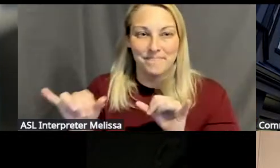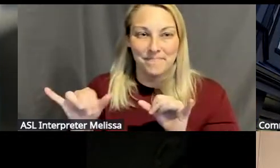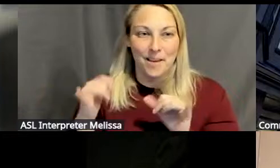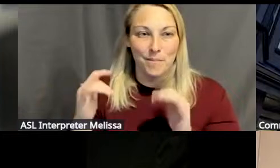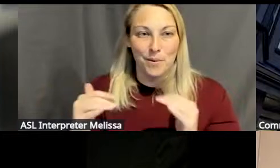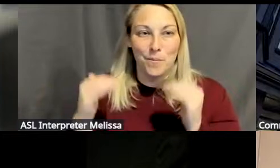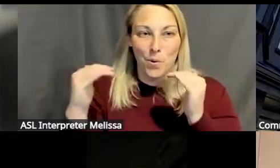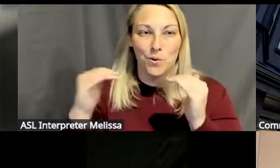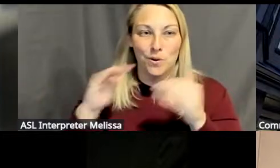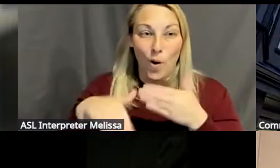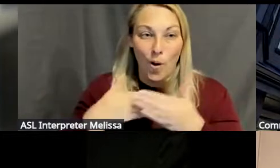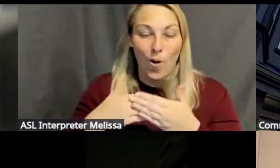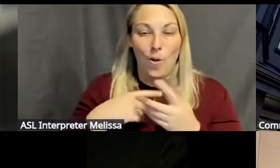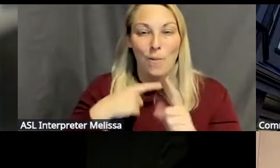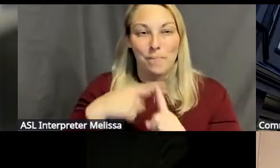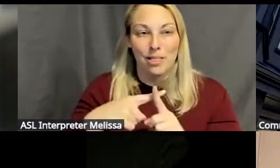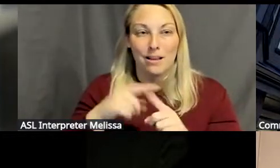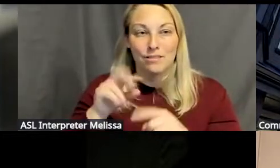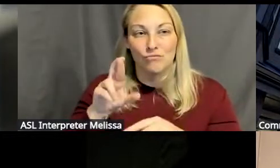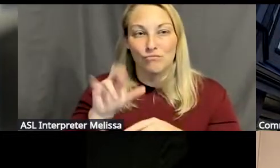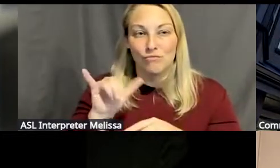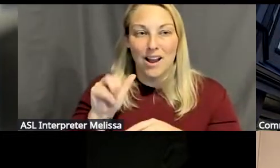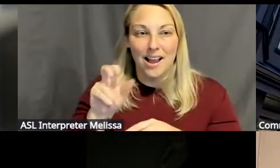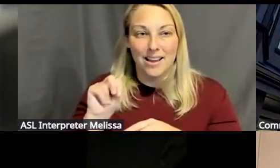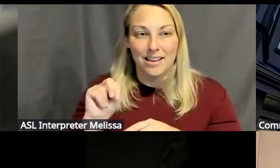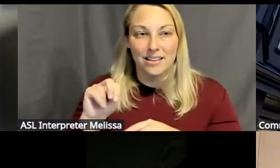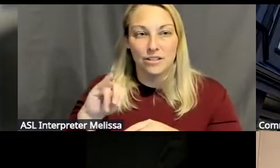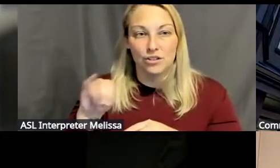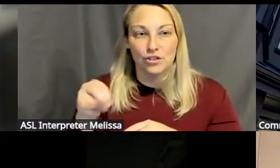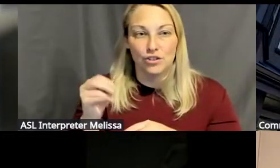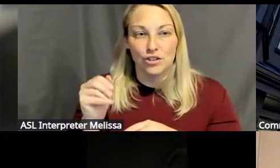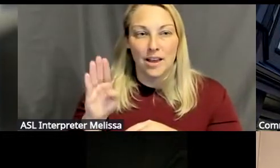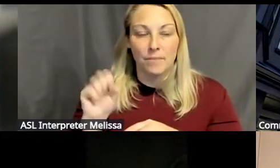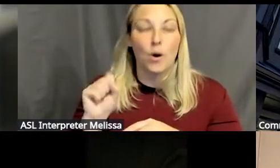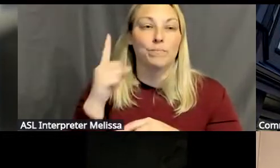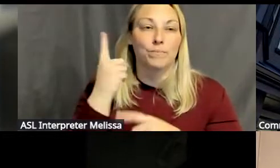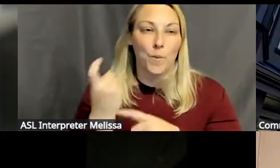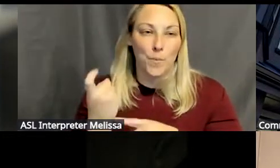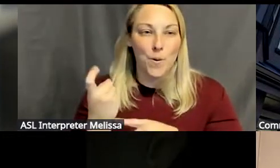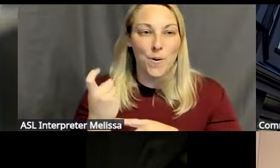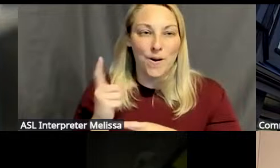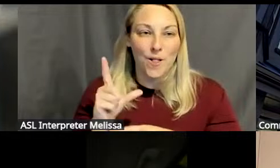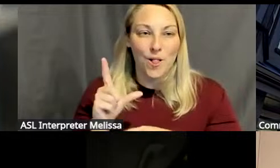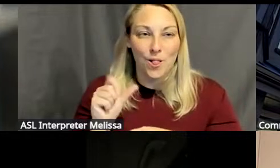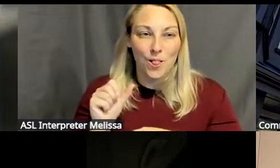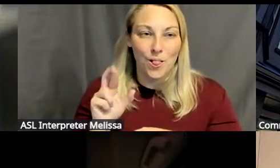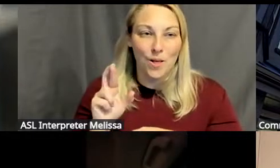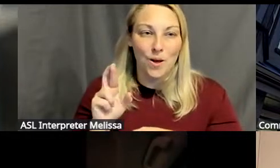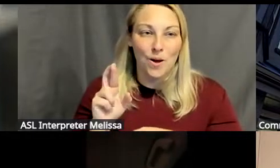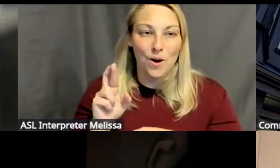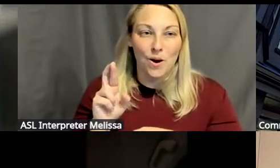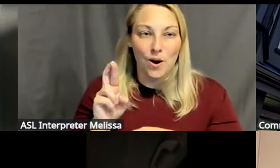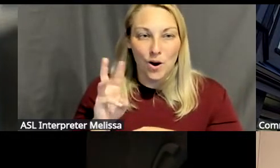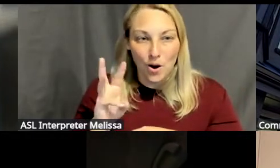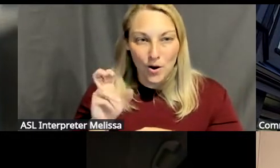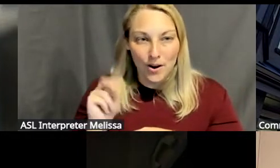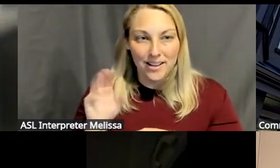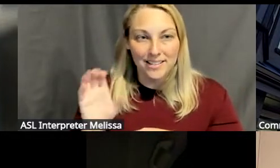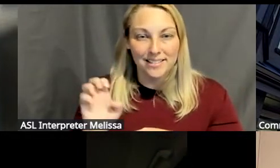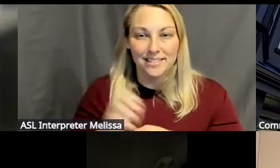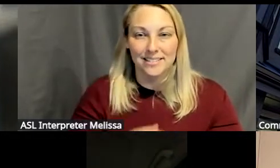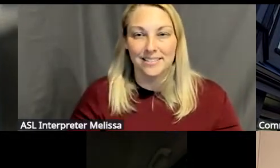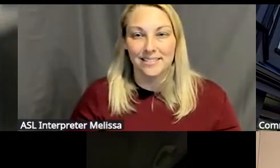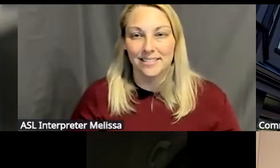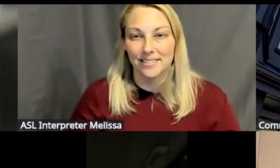Ryan Jabs. There's one more Lawrence Ferris.